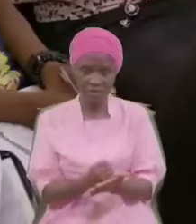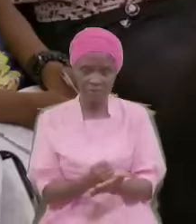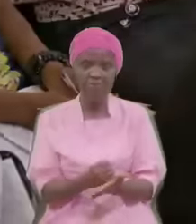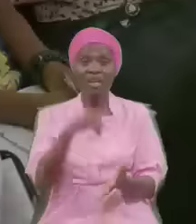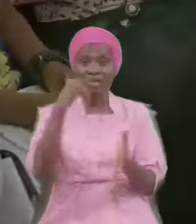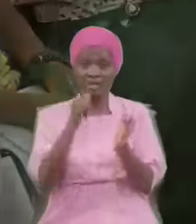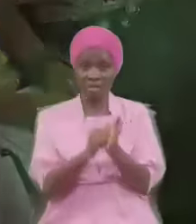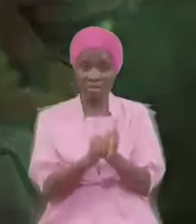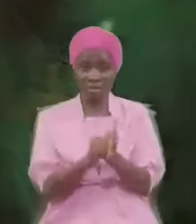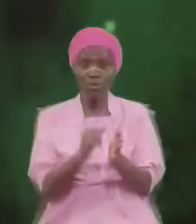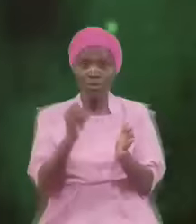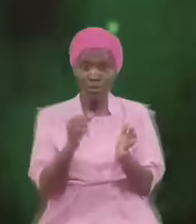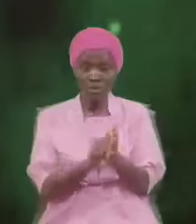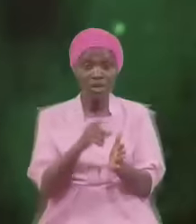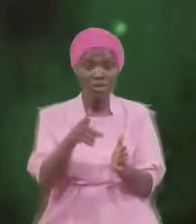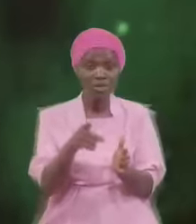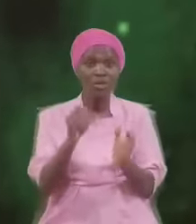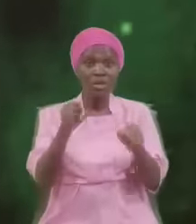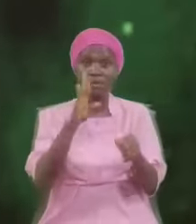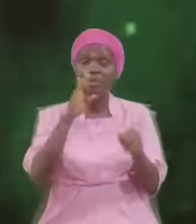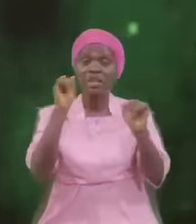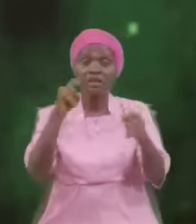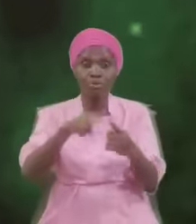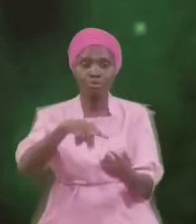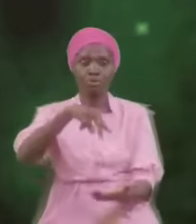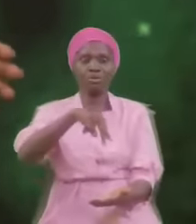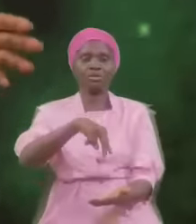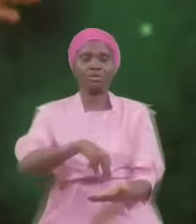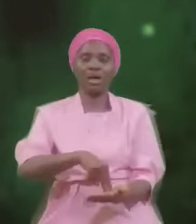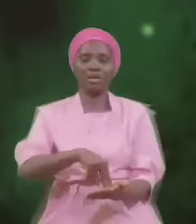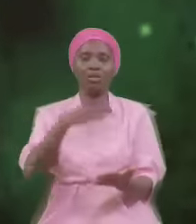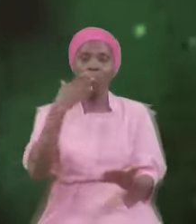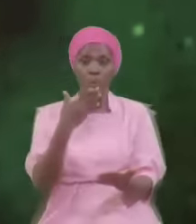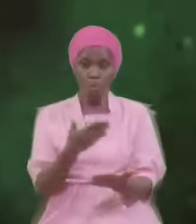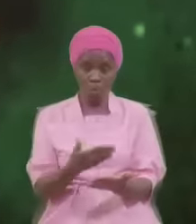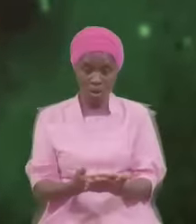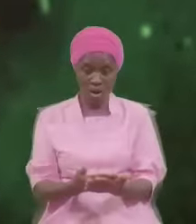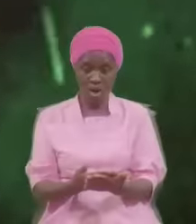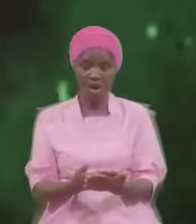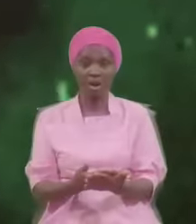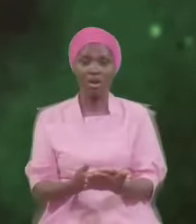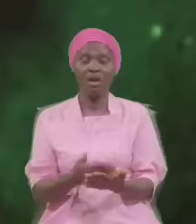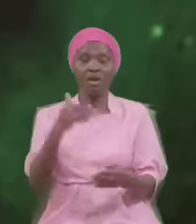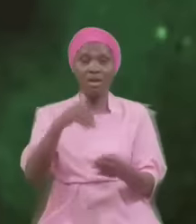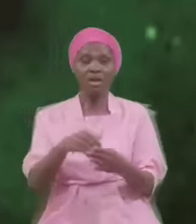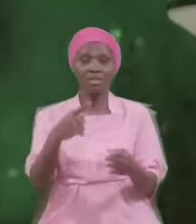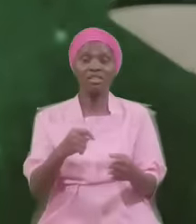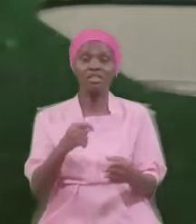says that ye may be able to withstand in the evil day. And having done all, tell